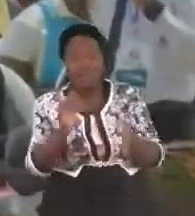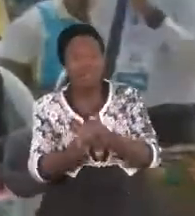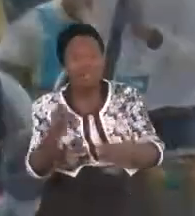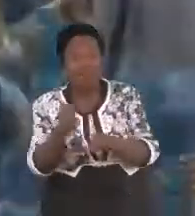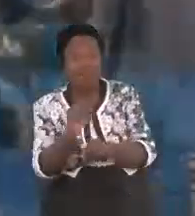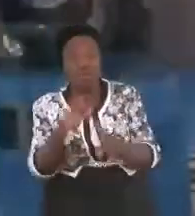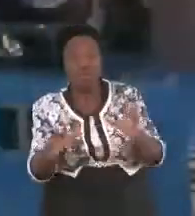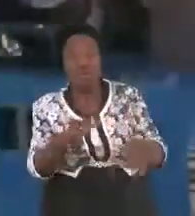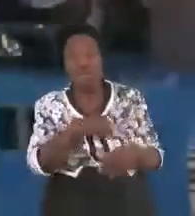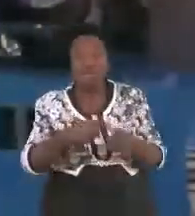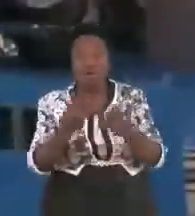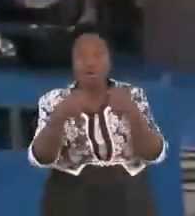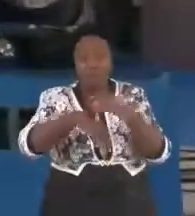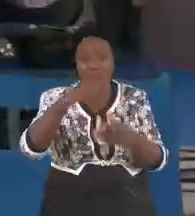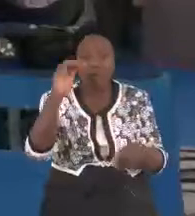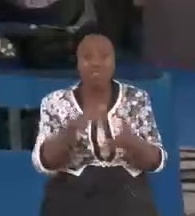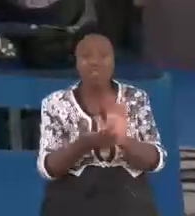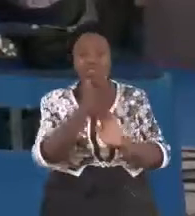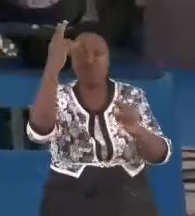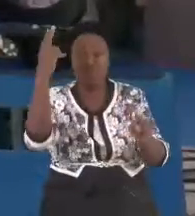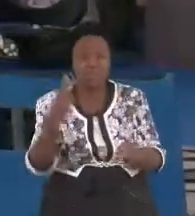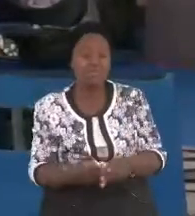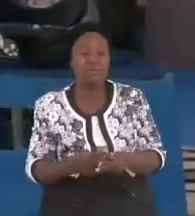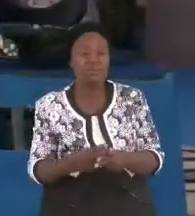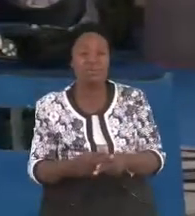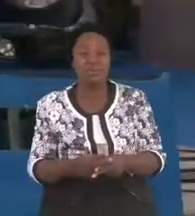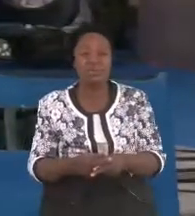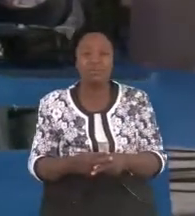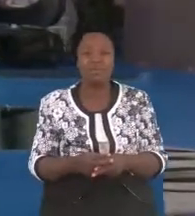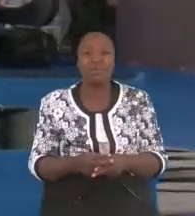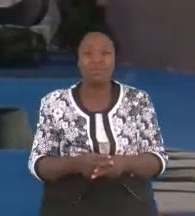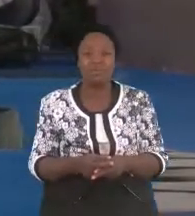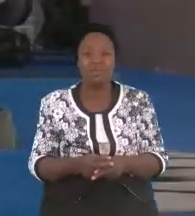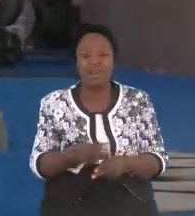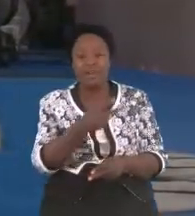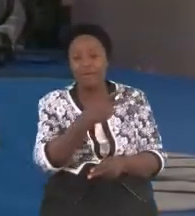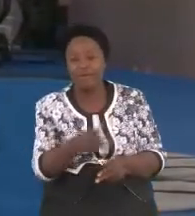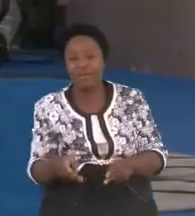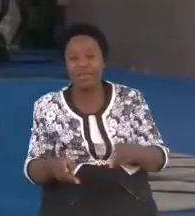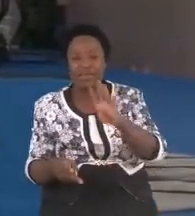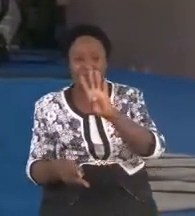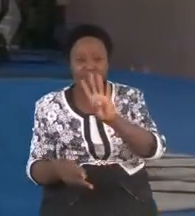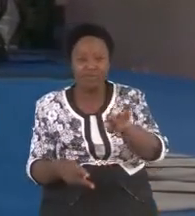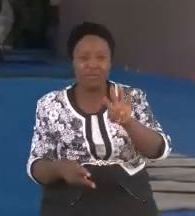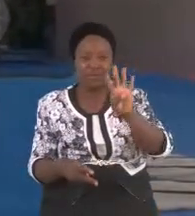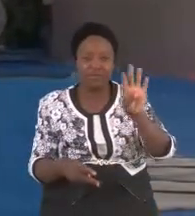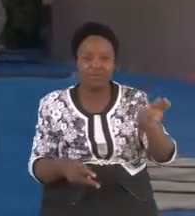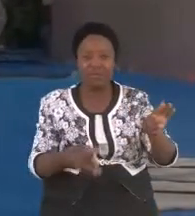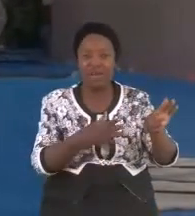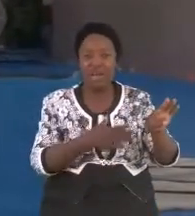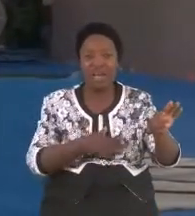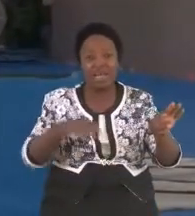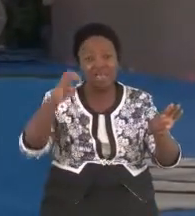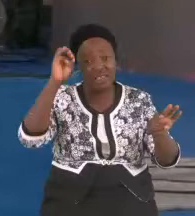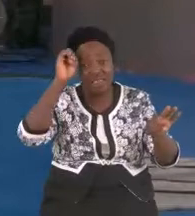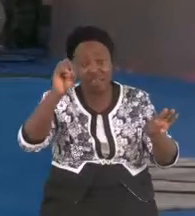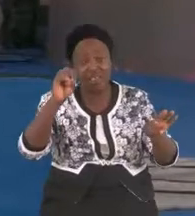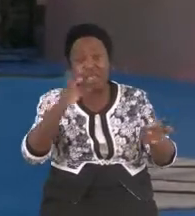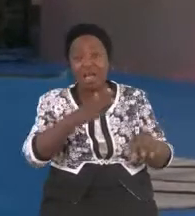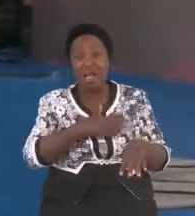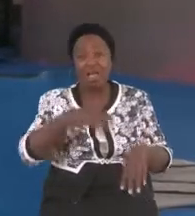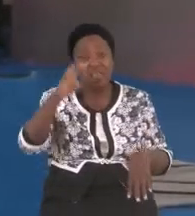in Jesus' name. Verse 44, and he that